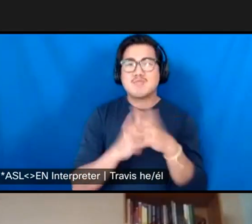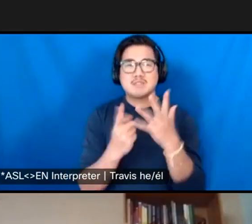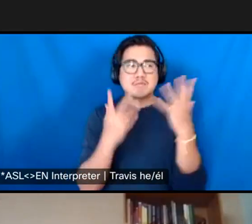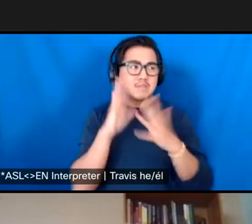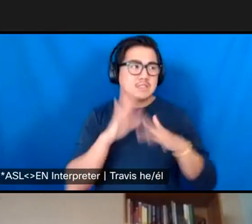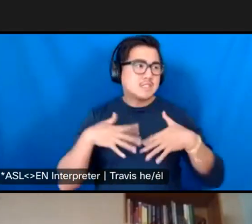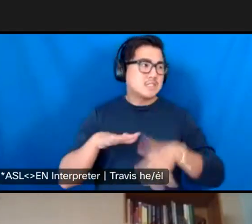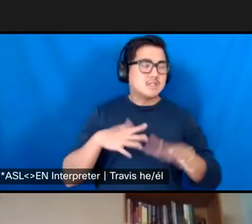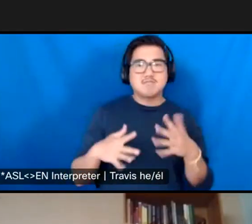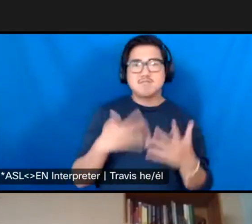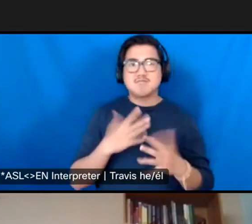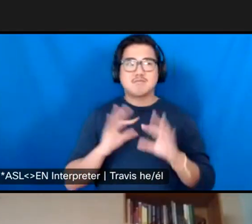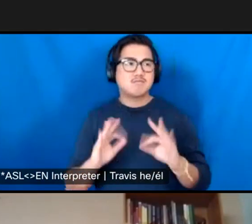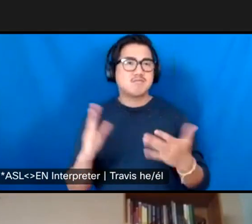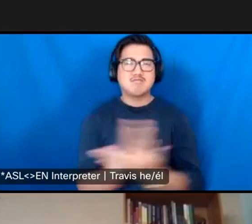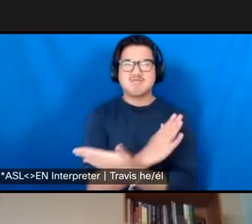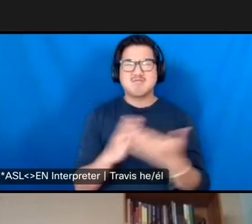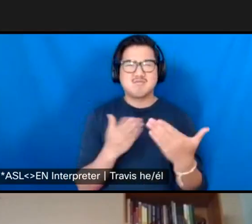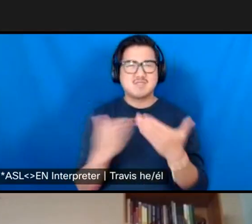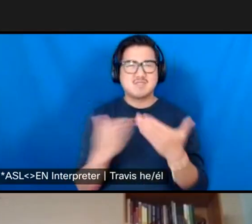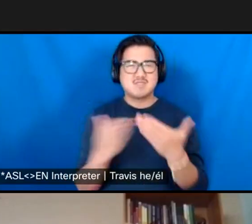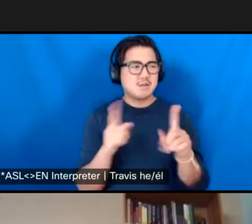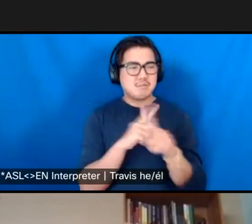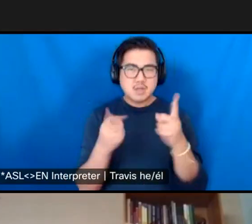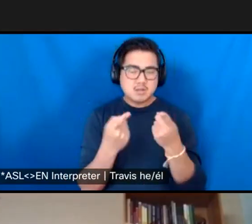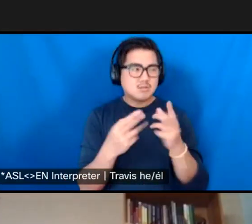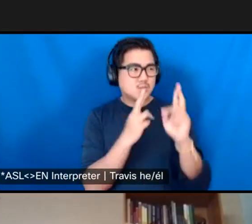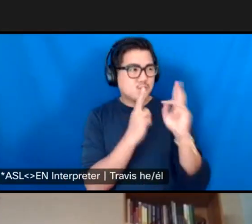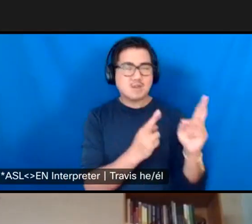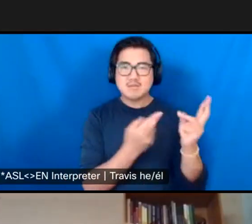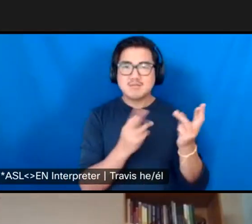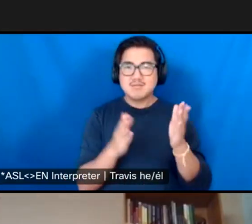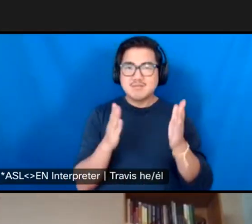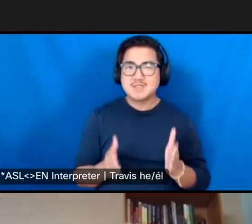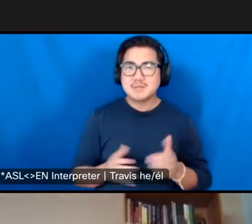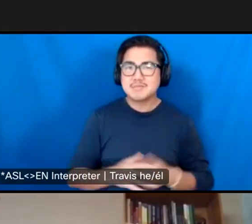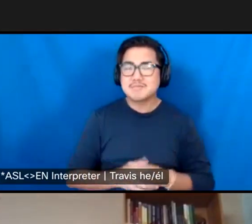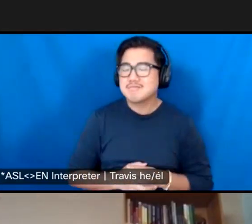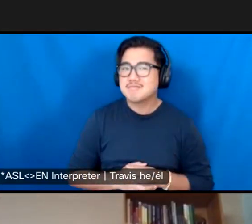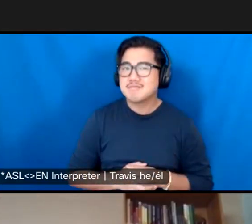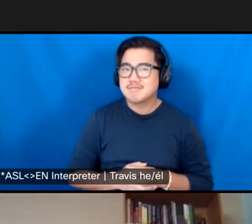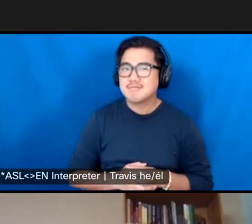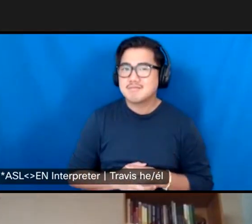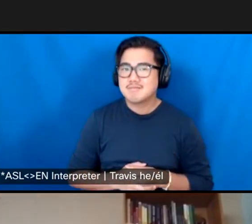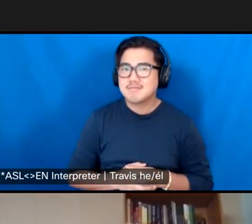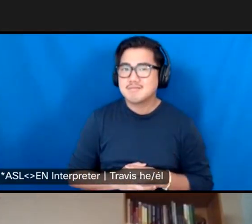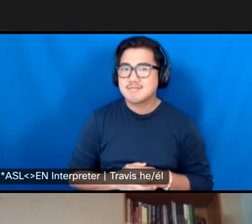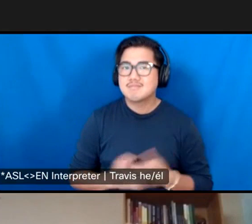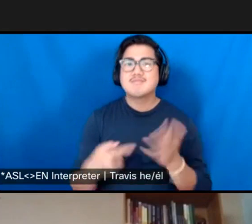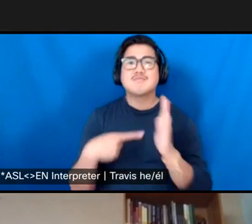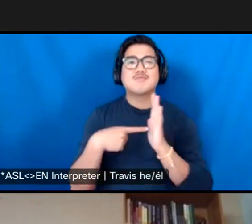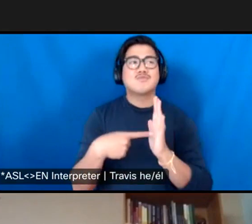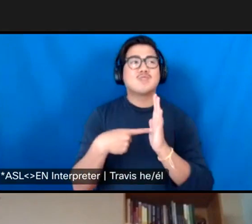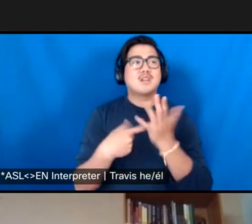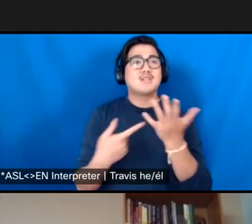in comfort and honor and respect in those places. So that means all the non dominant narratives and